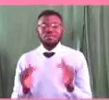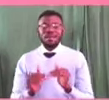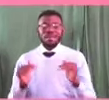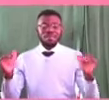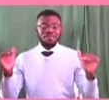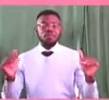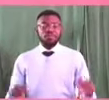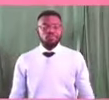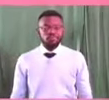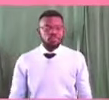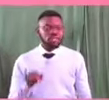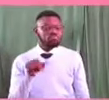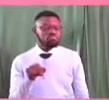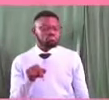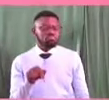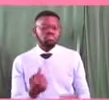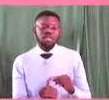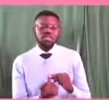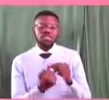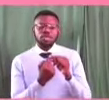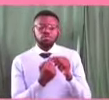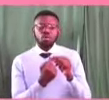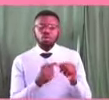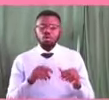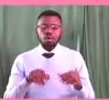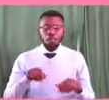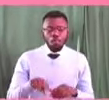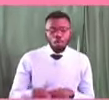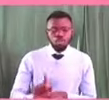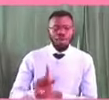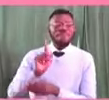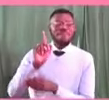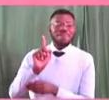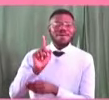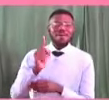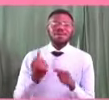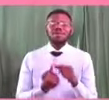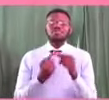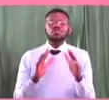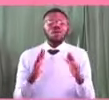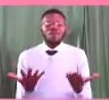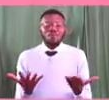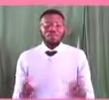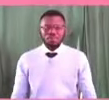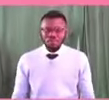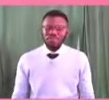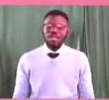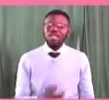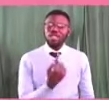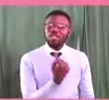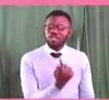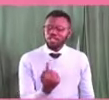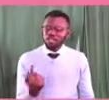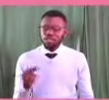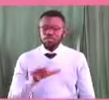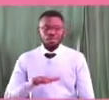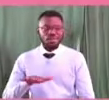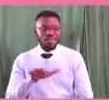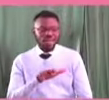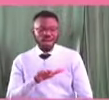unique feature of the bottom-up agenda, therefore, is that each pillar of our economic